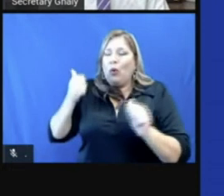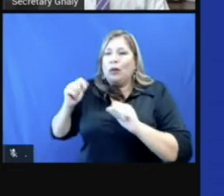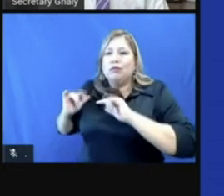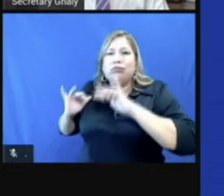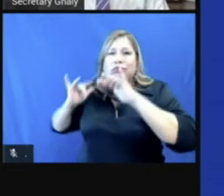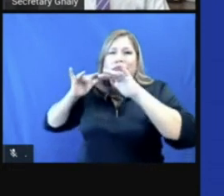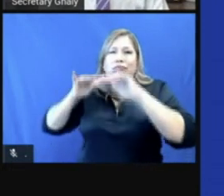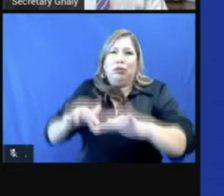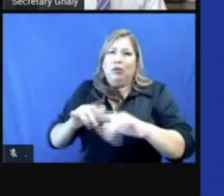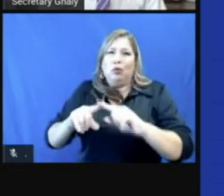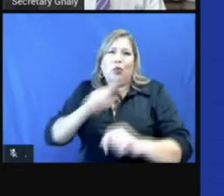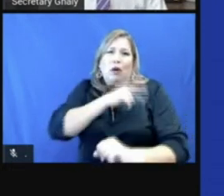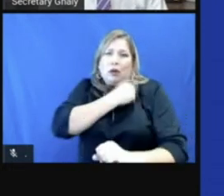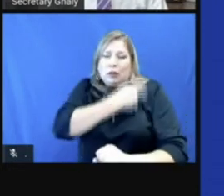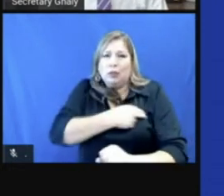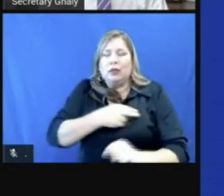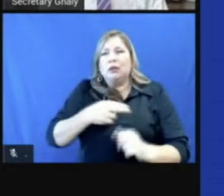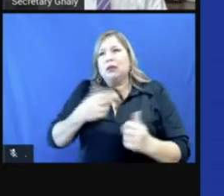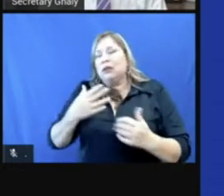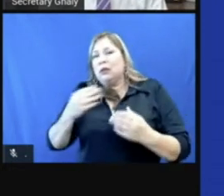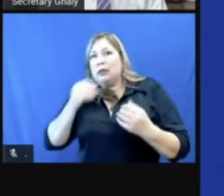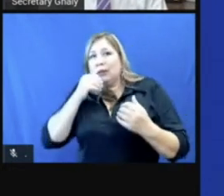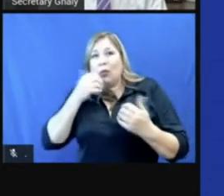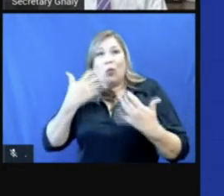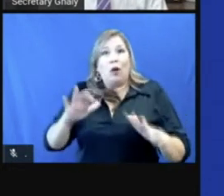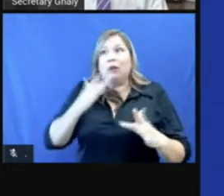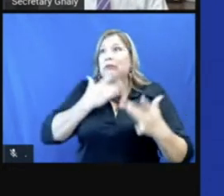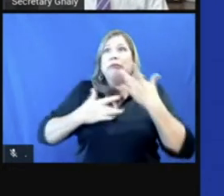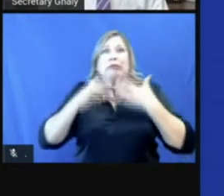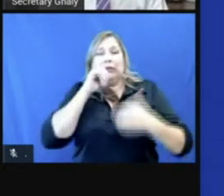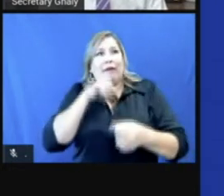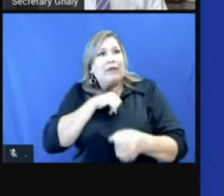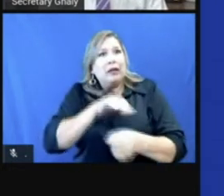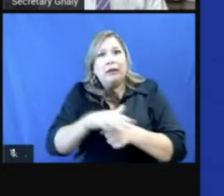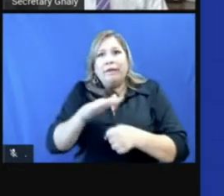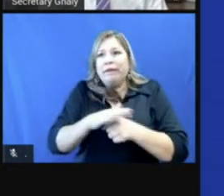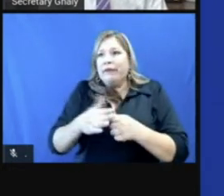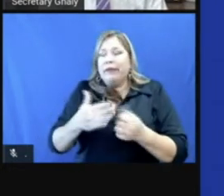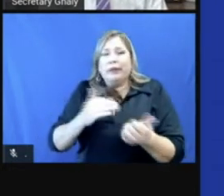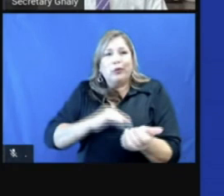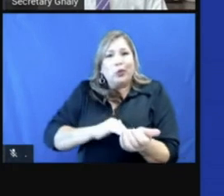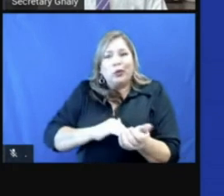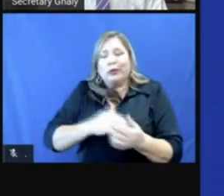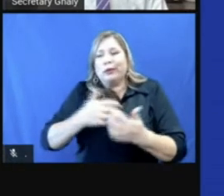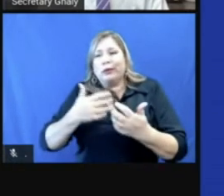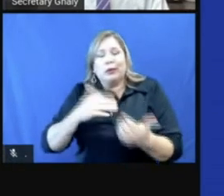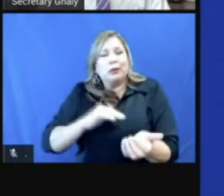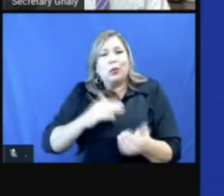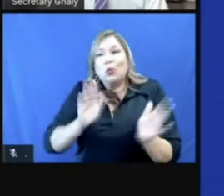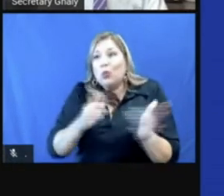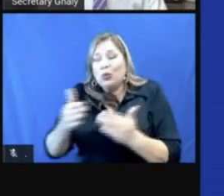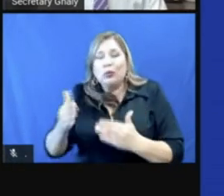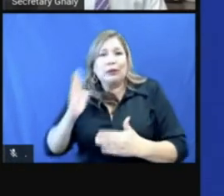hospital beds and the potential for not having the capacity that we've depended on to date.